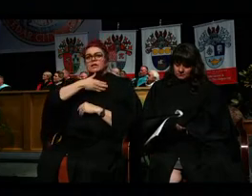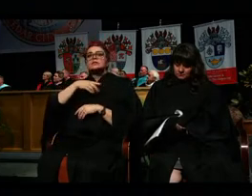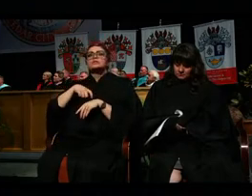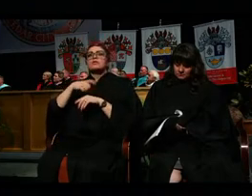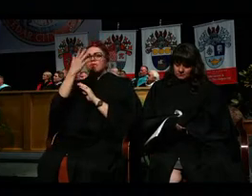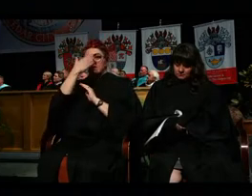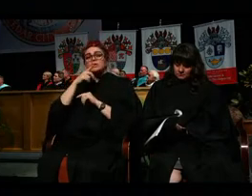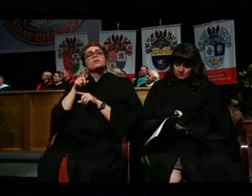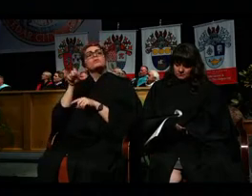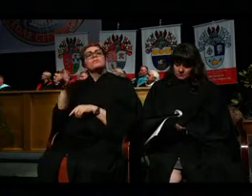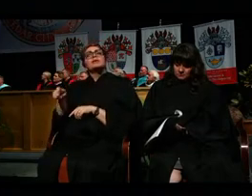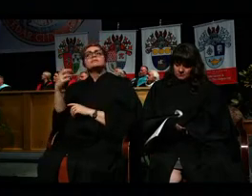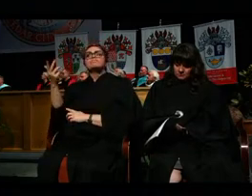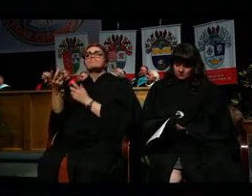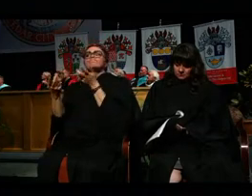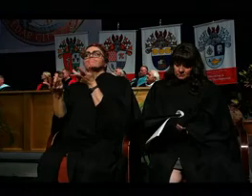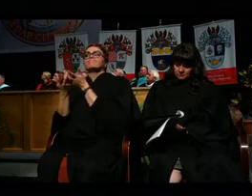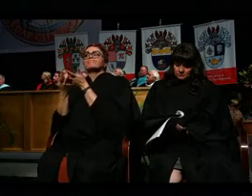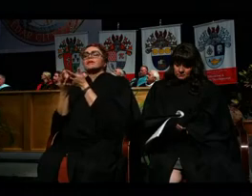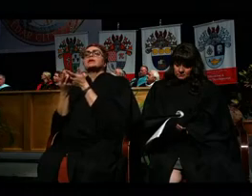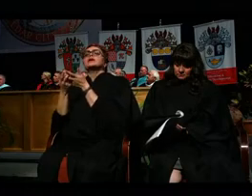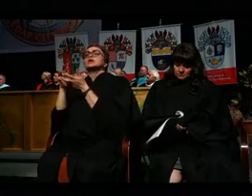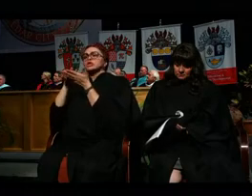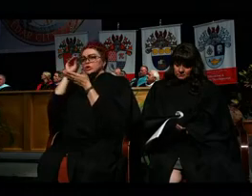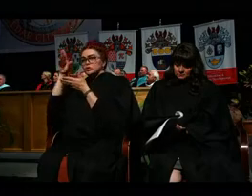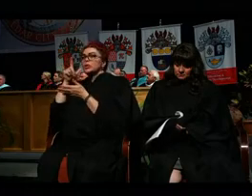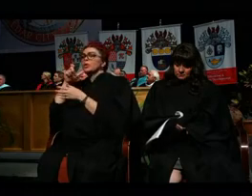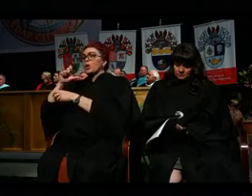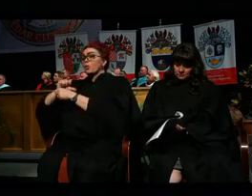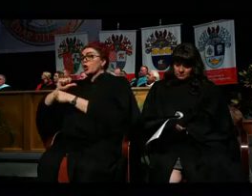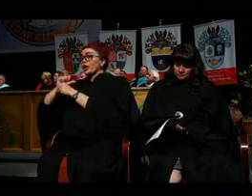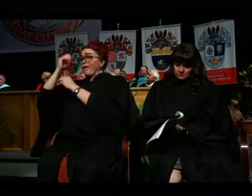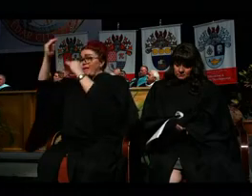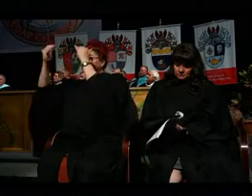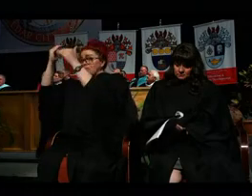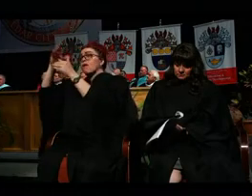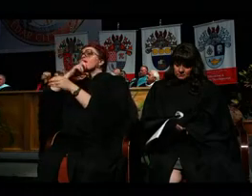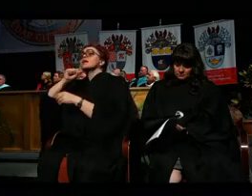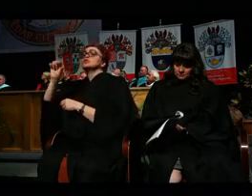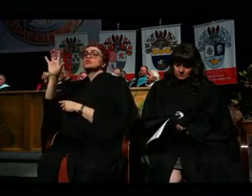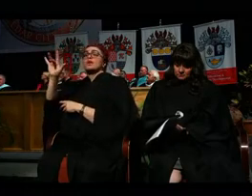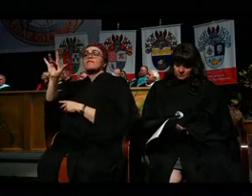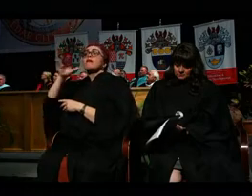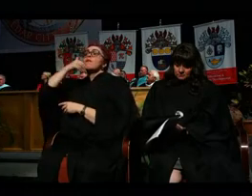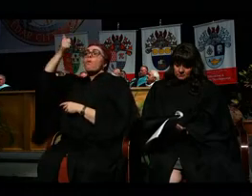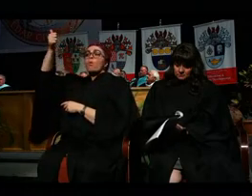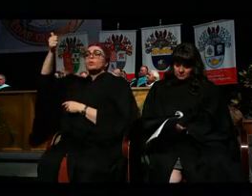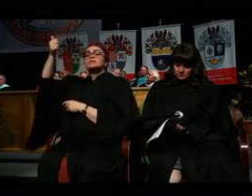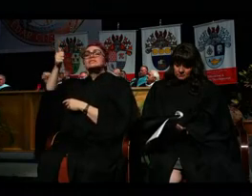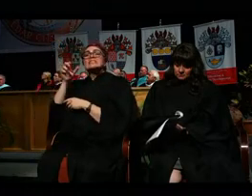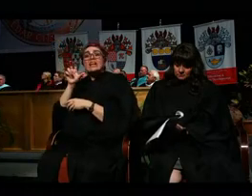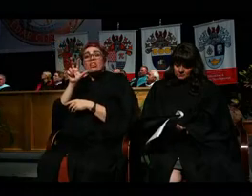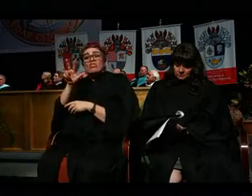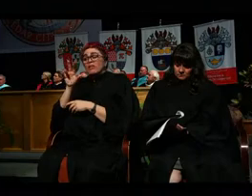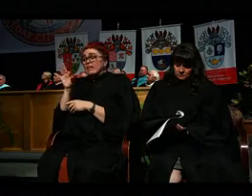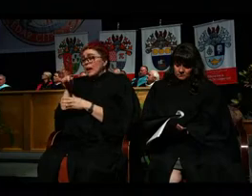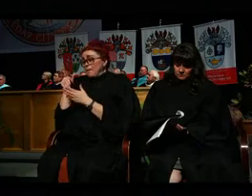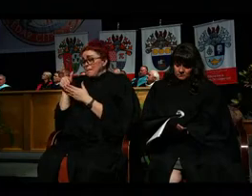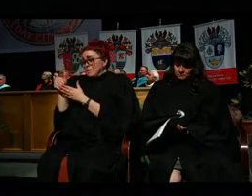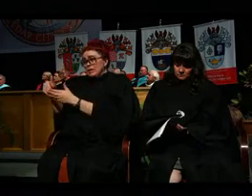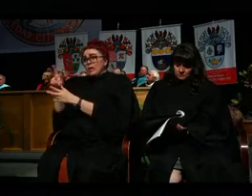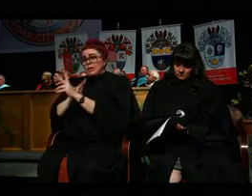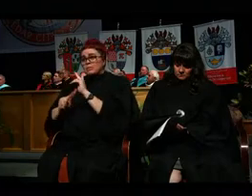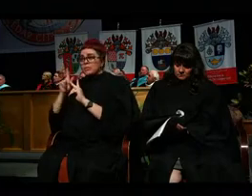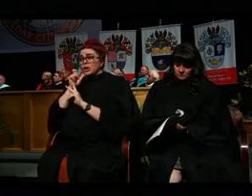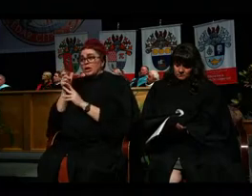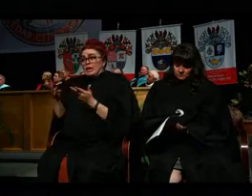needs of the fastest growing group of students, working adults aged 25 and older. There are 39 million people in the U.S.